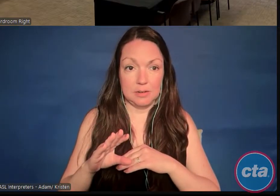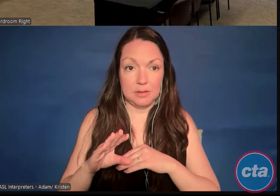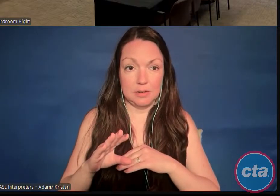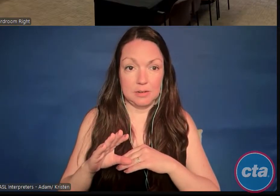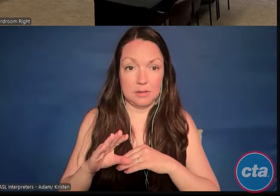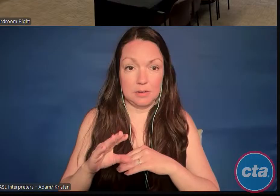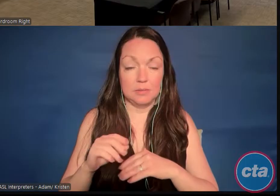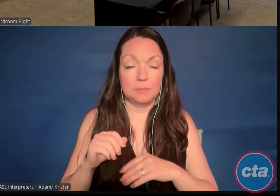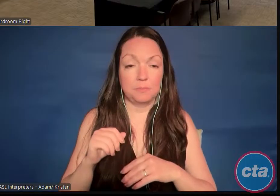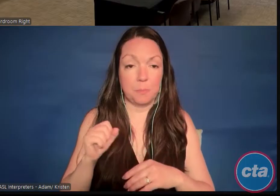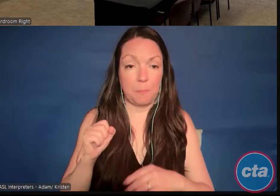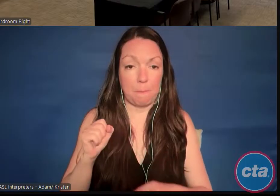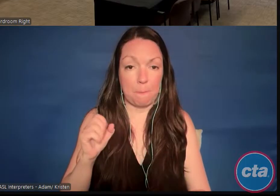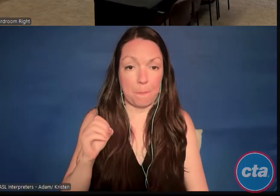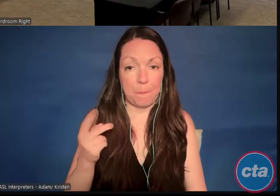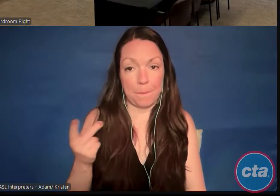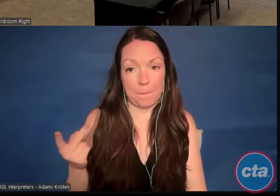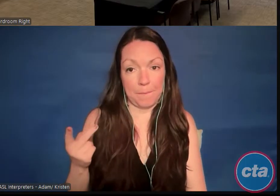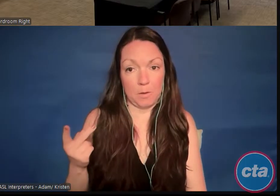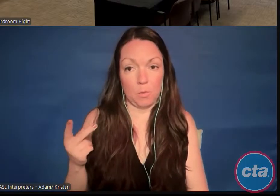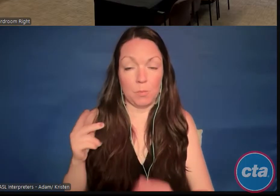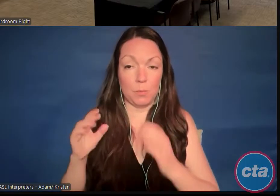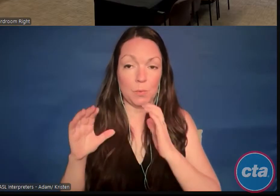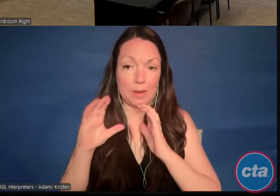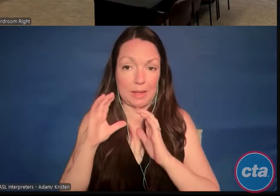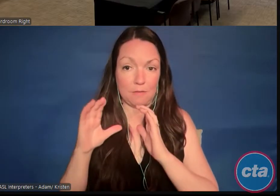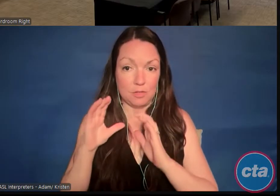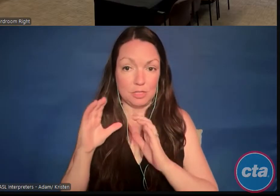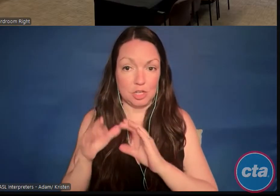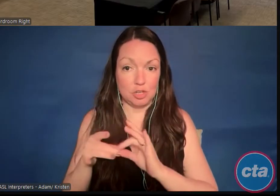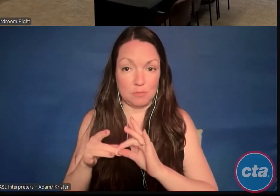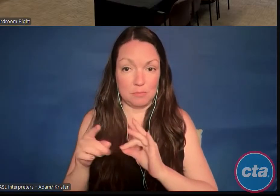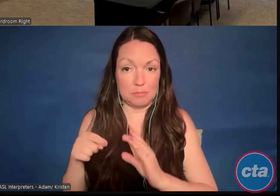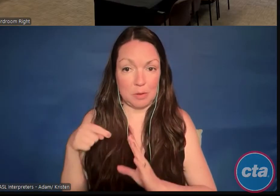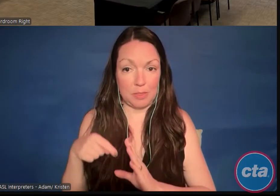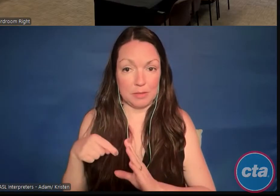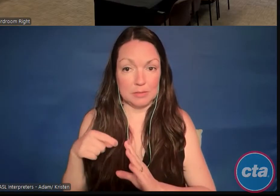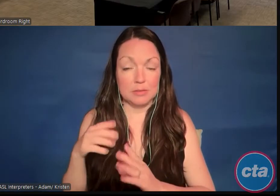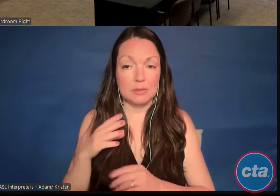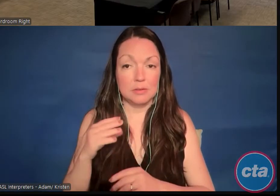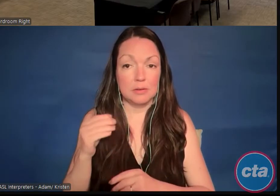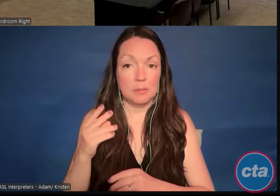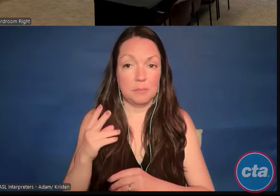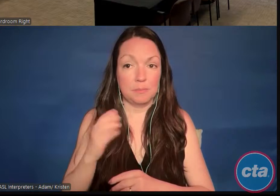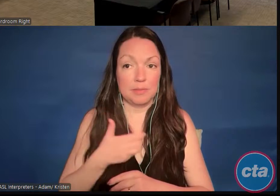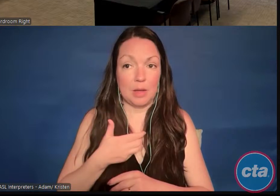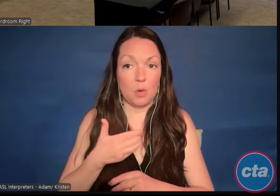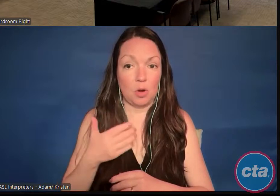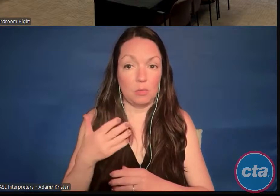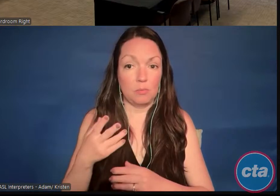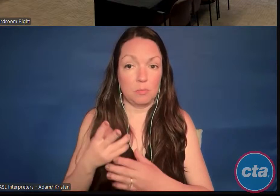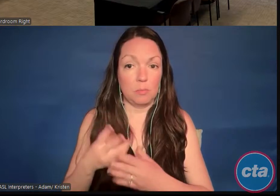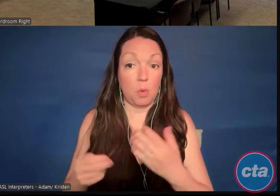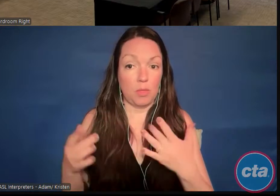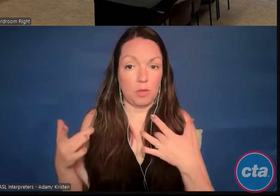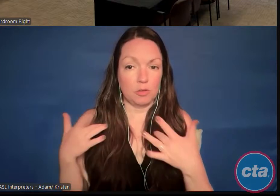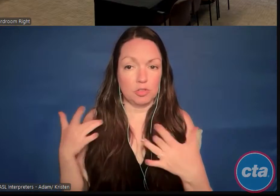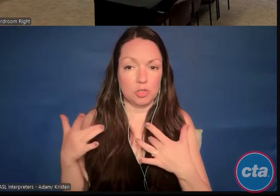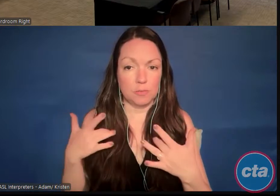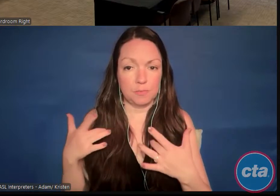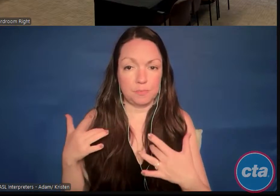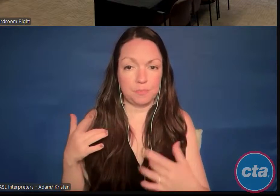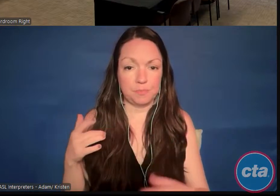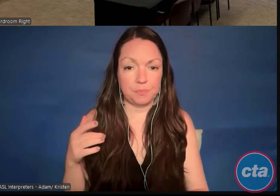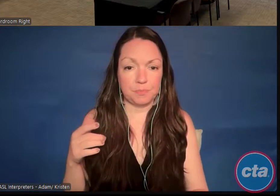So she and I had a conversation regarding that, and we were both very much concerned. So she drafted